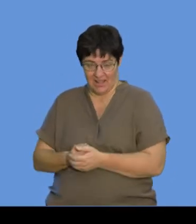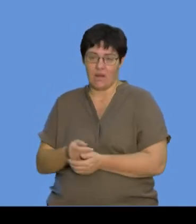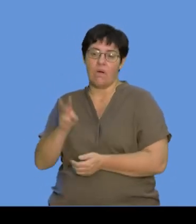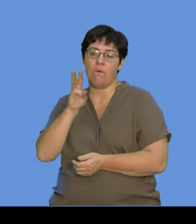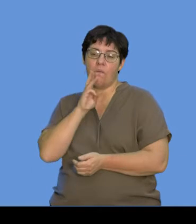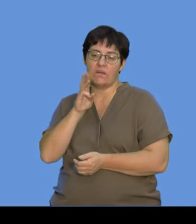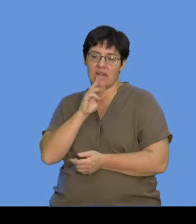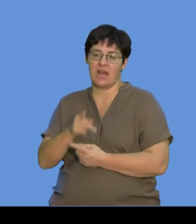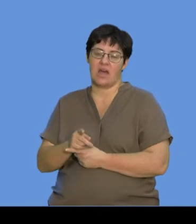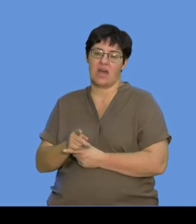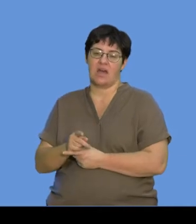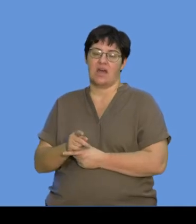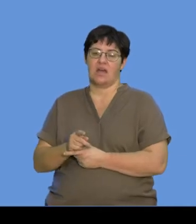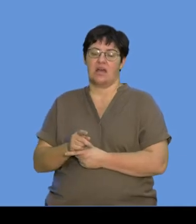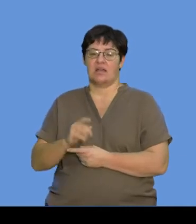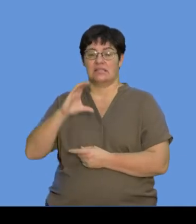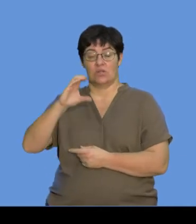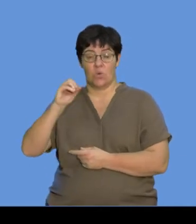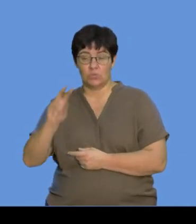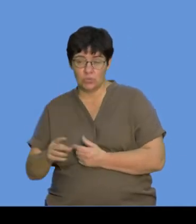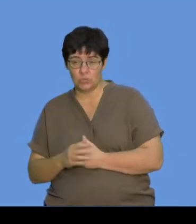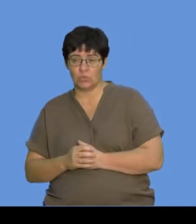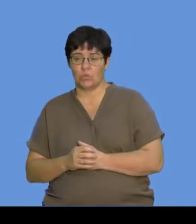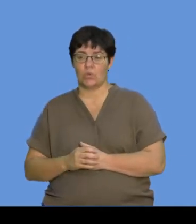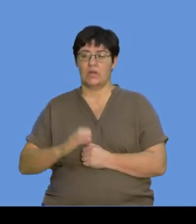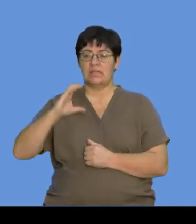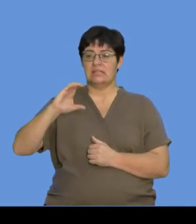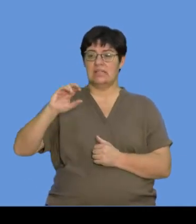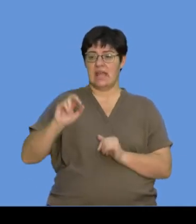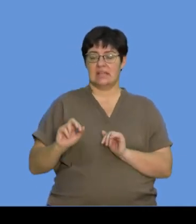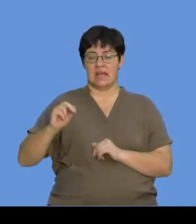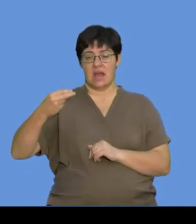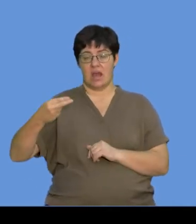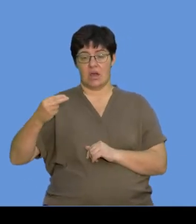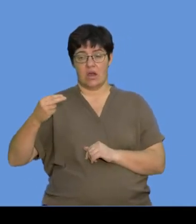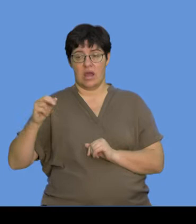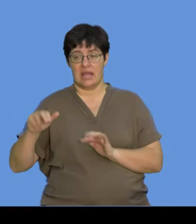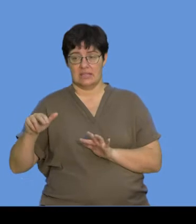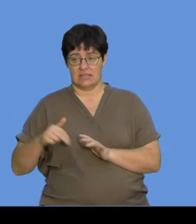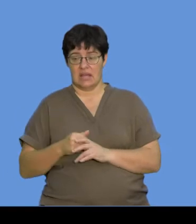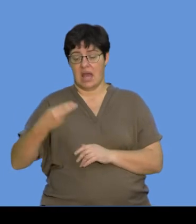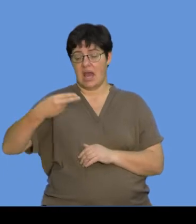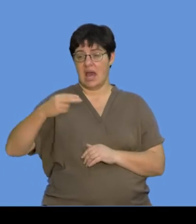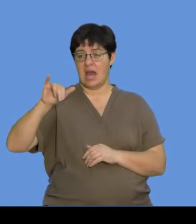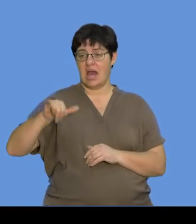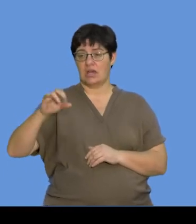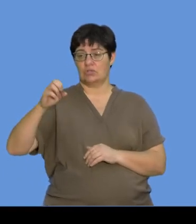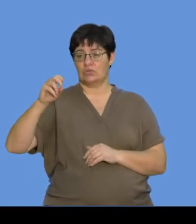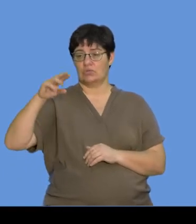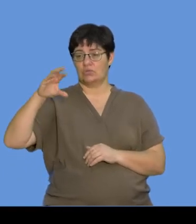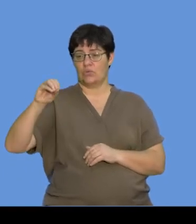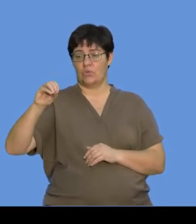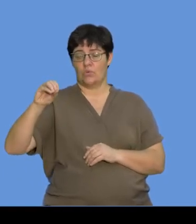atoms. So water, carbon dioxide, and this hydrocarbon. For now, let's call this a hydrocarbon,